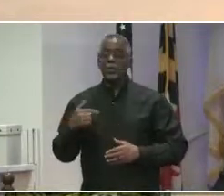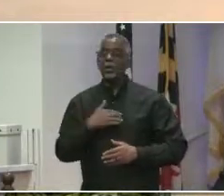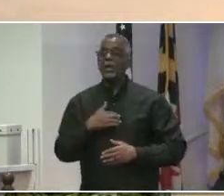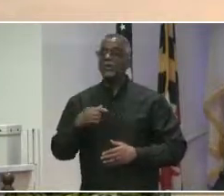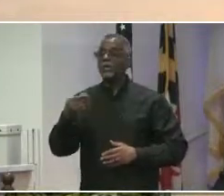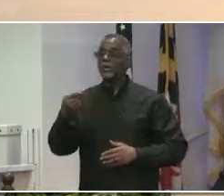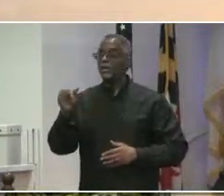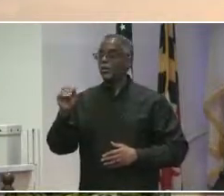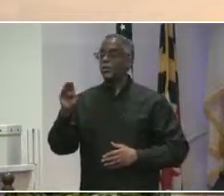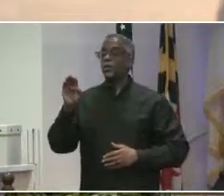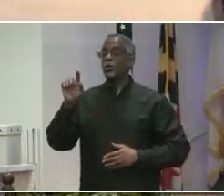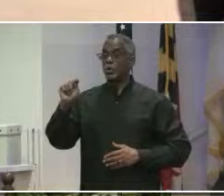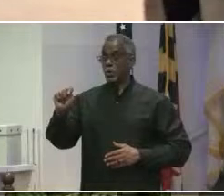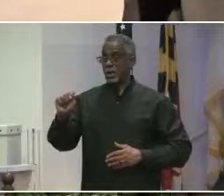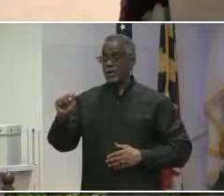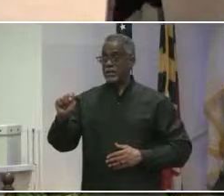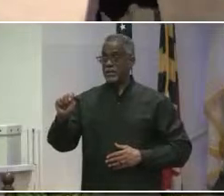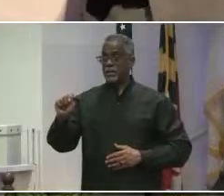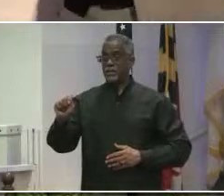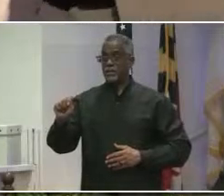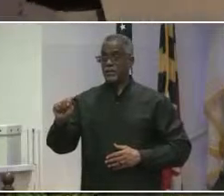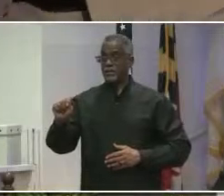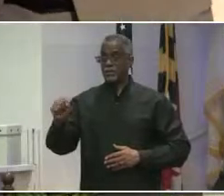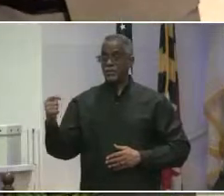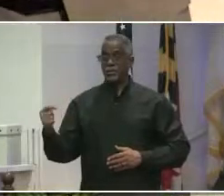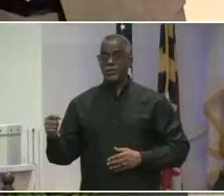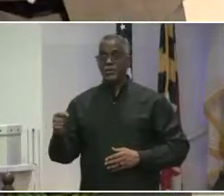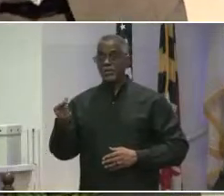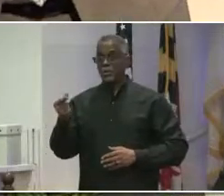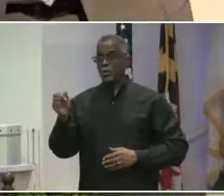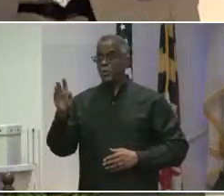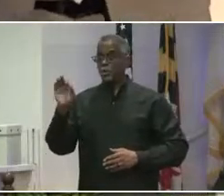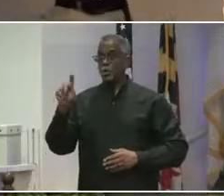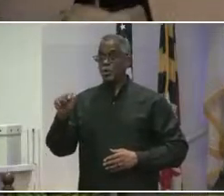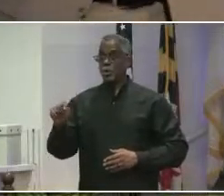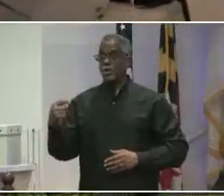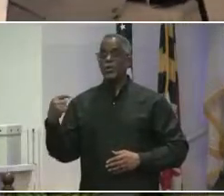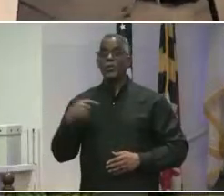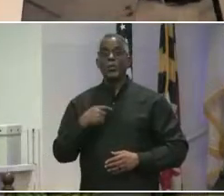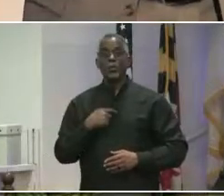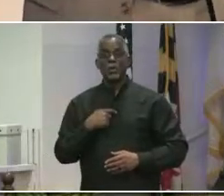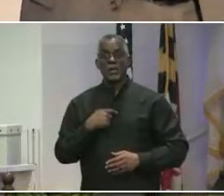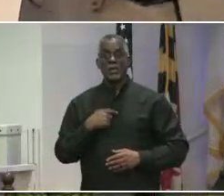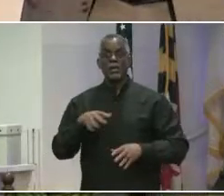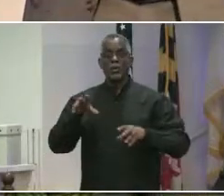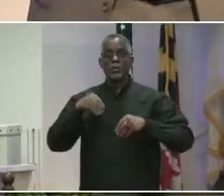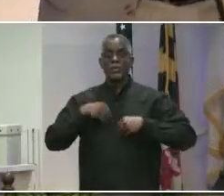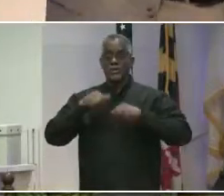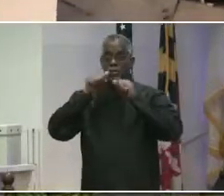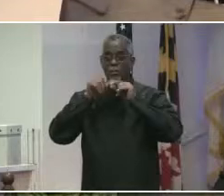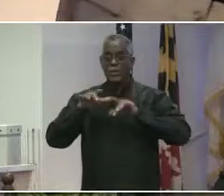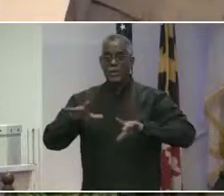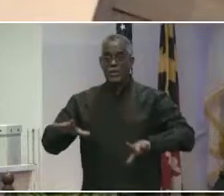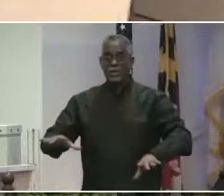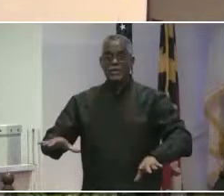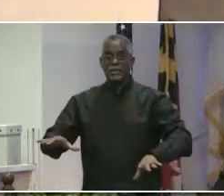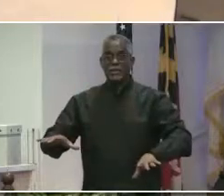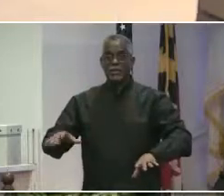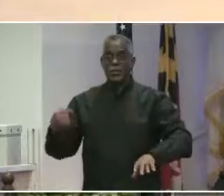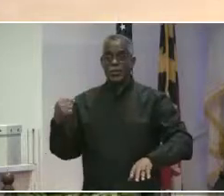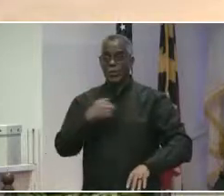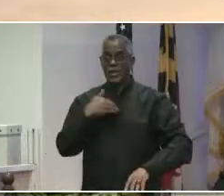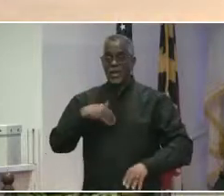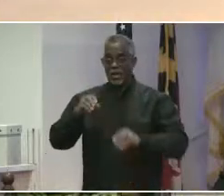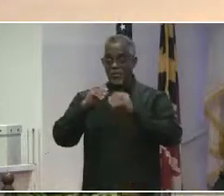The grant, I'm pointing the right way. There's a grant that we have been blessed to provide the land and a few